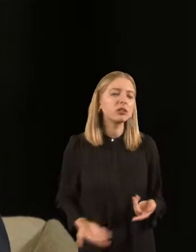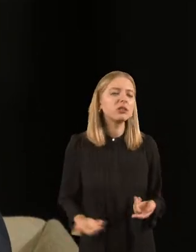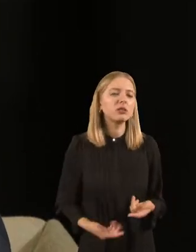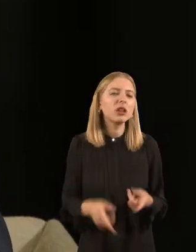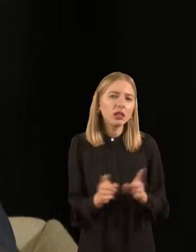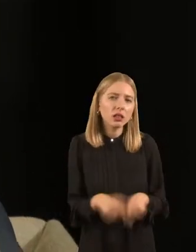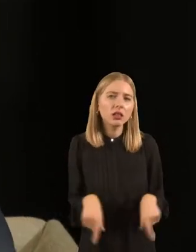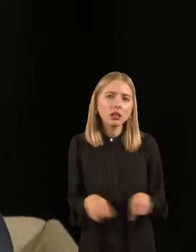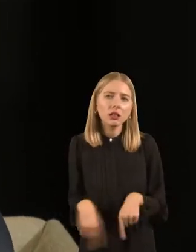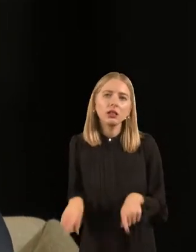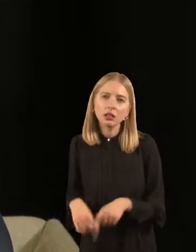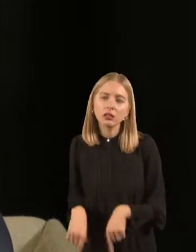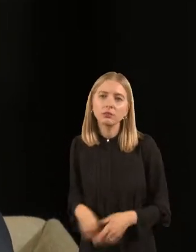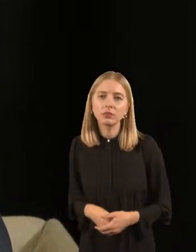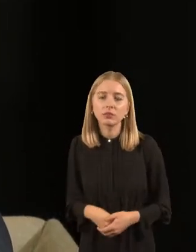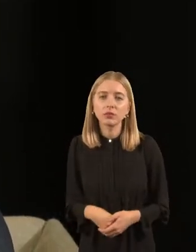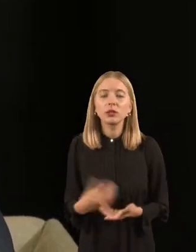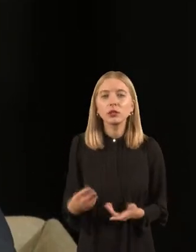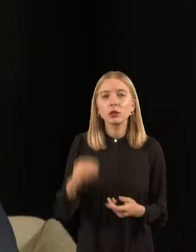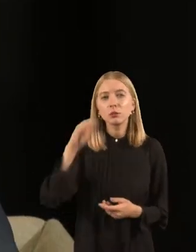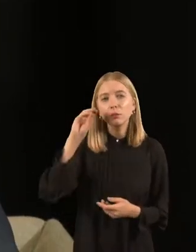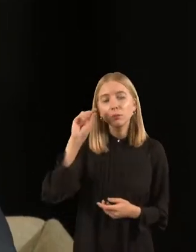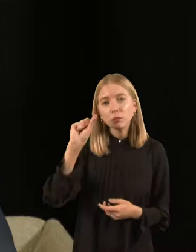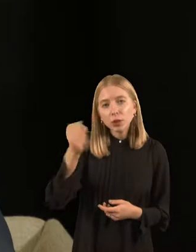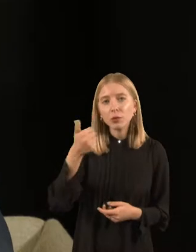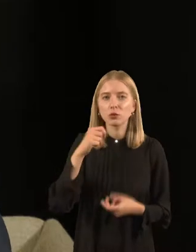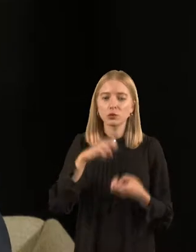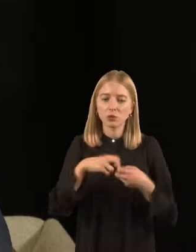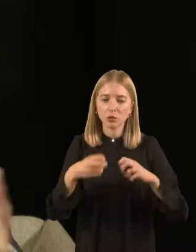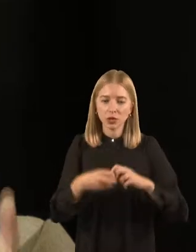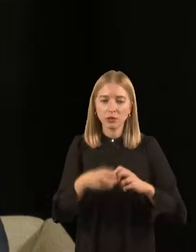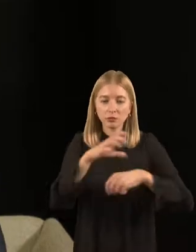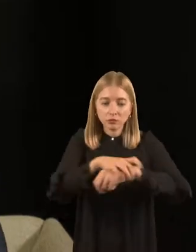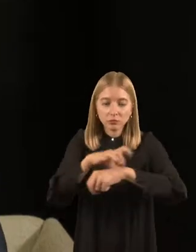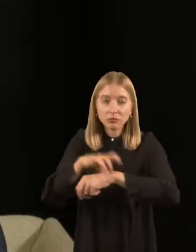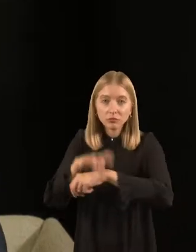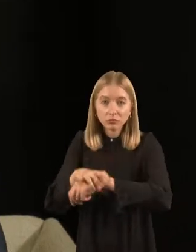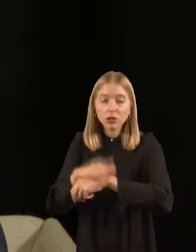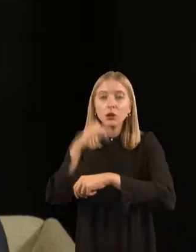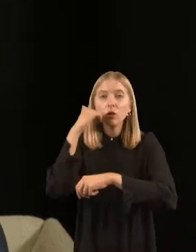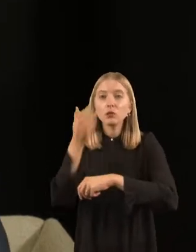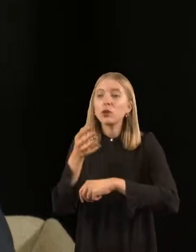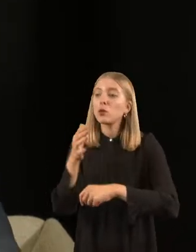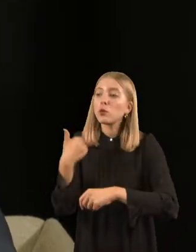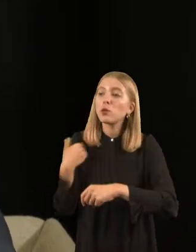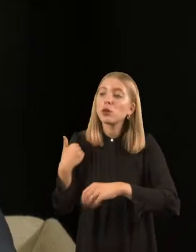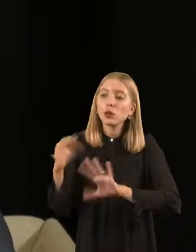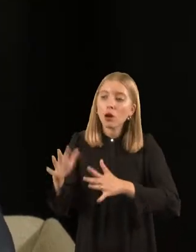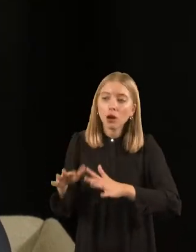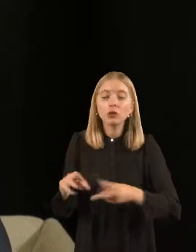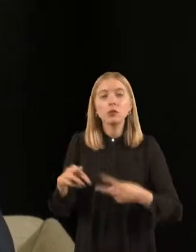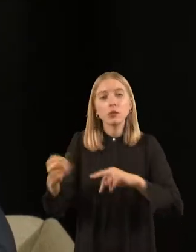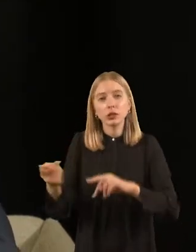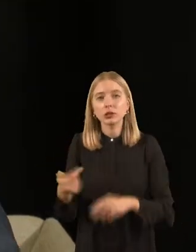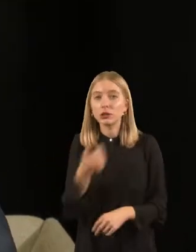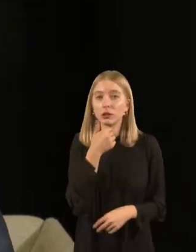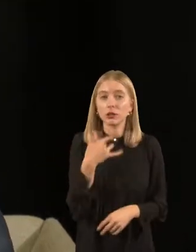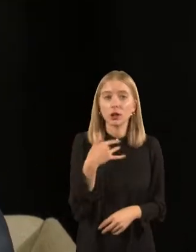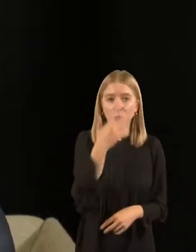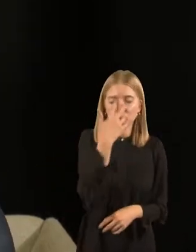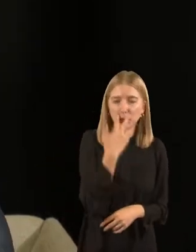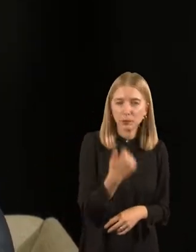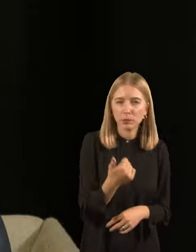and making rational decisions. So, in a nutshell, we need to actually identify